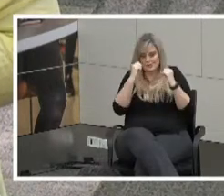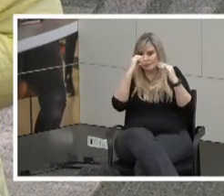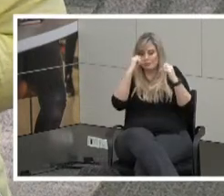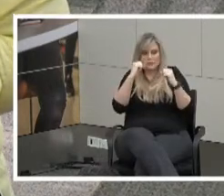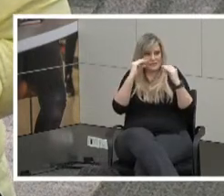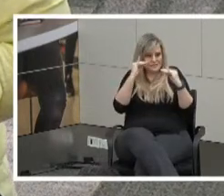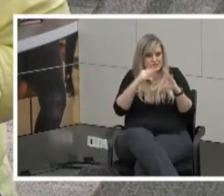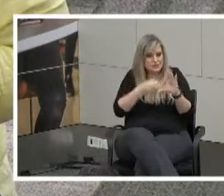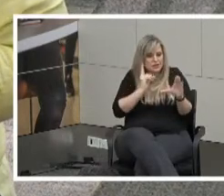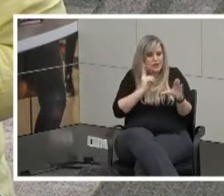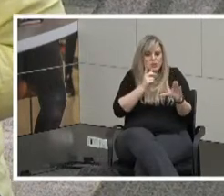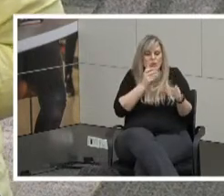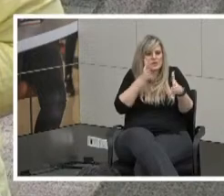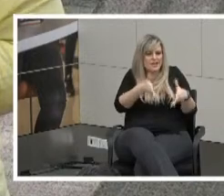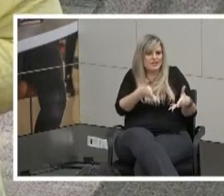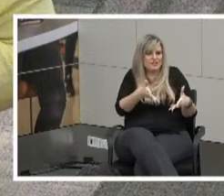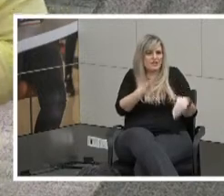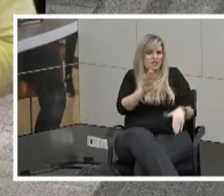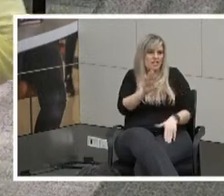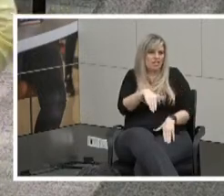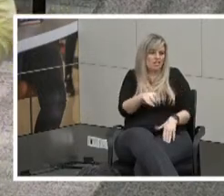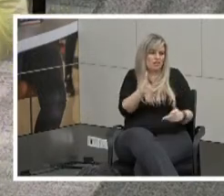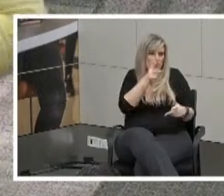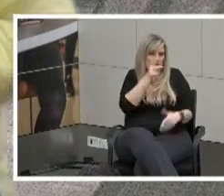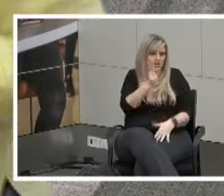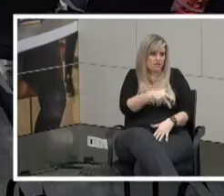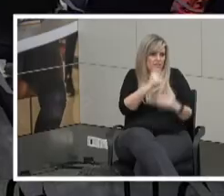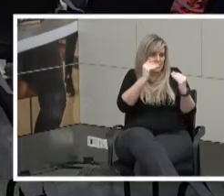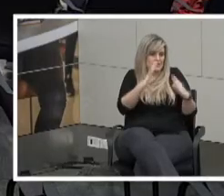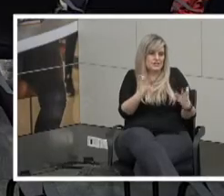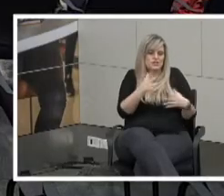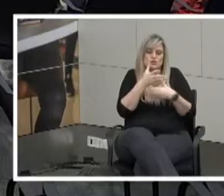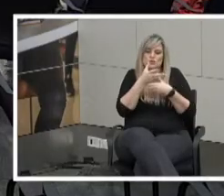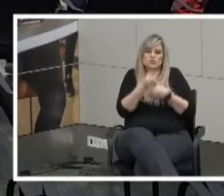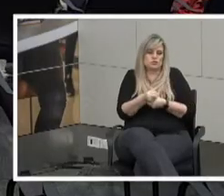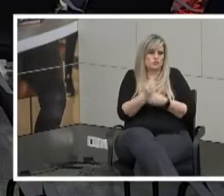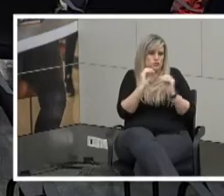barrel stop driving offer Educators no trust no